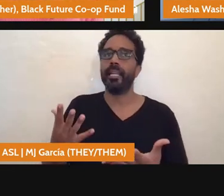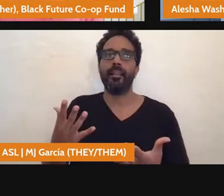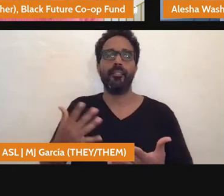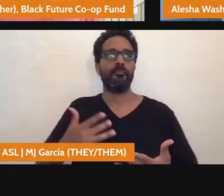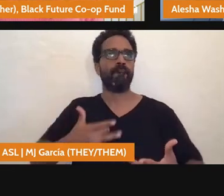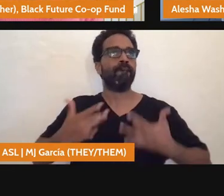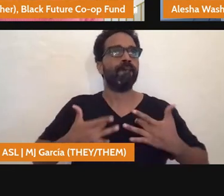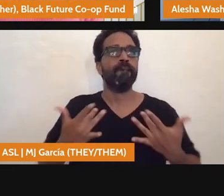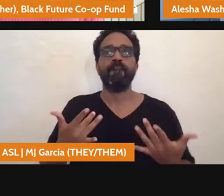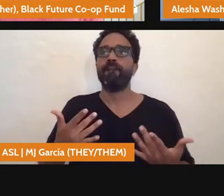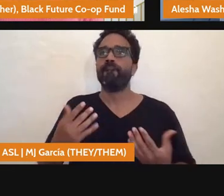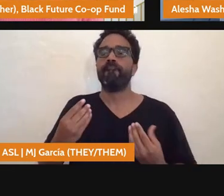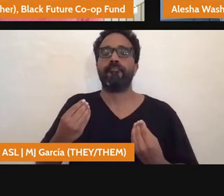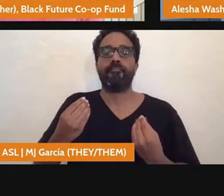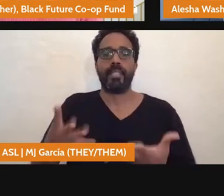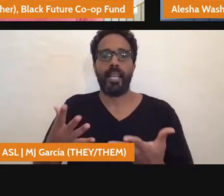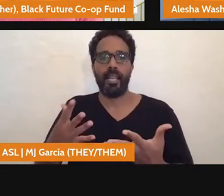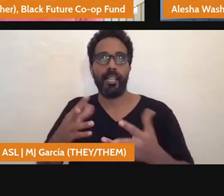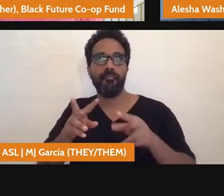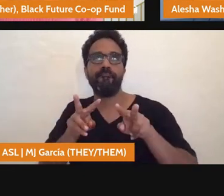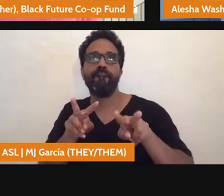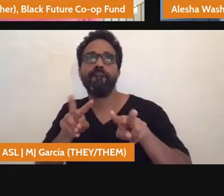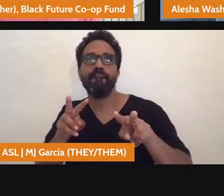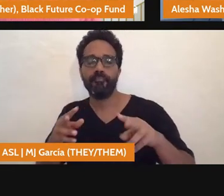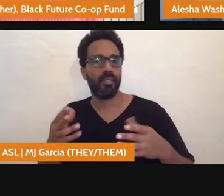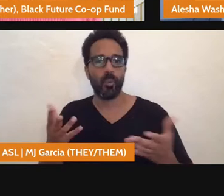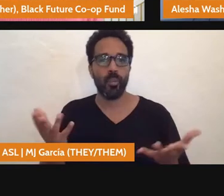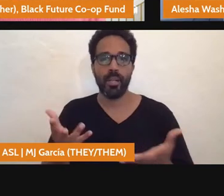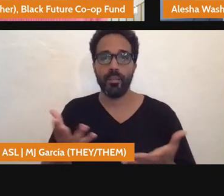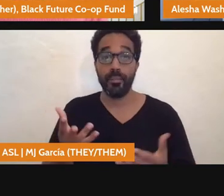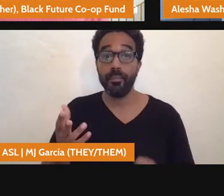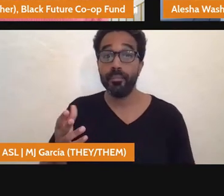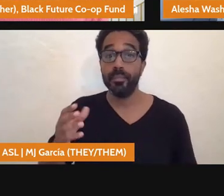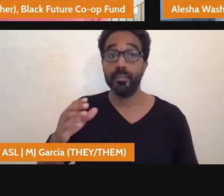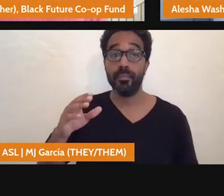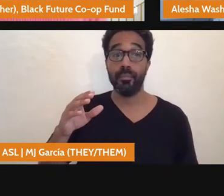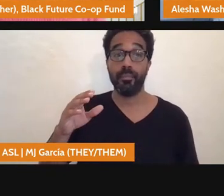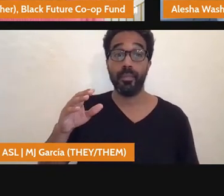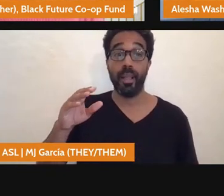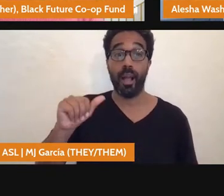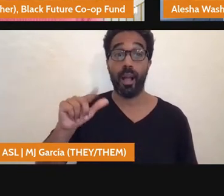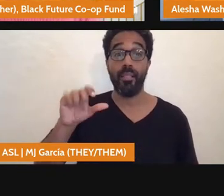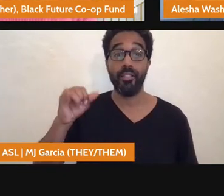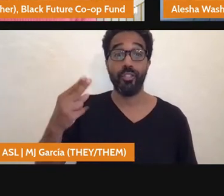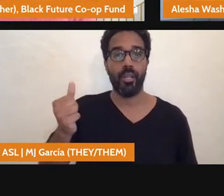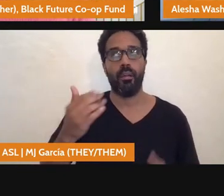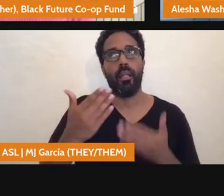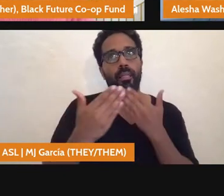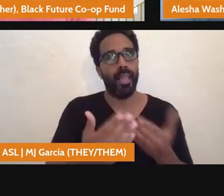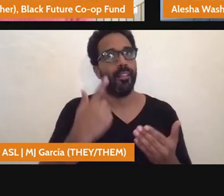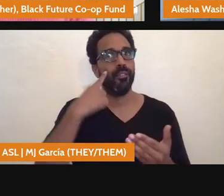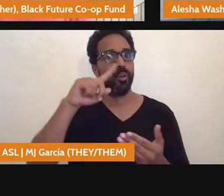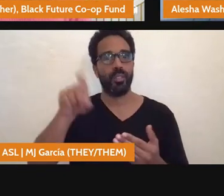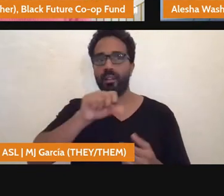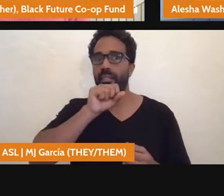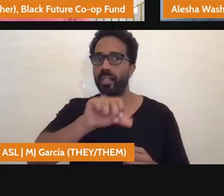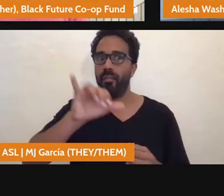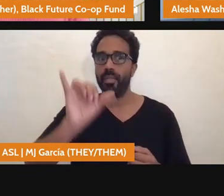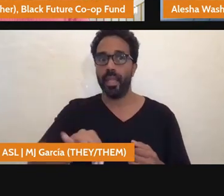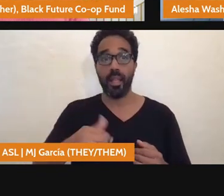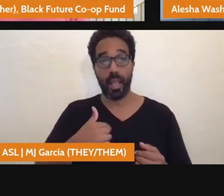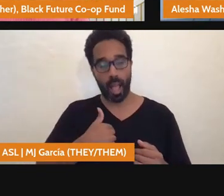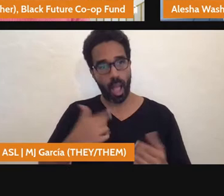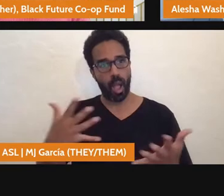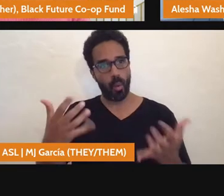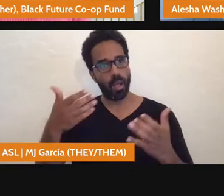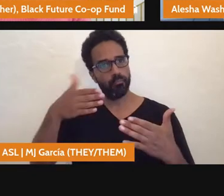You know, I love this question because this is my jam. This is my thing, right? Like, this is how I really want to approach the work and think about this work,